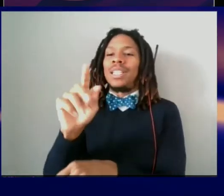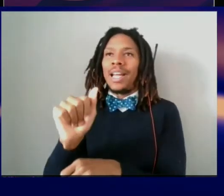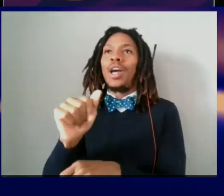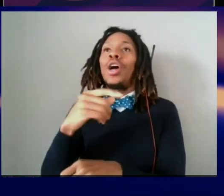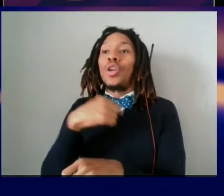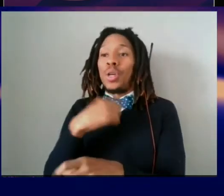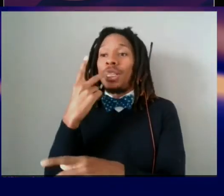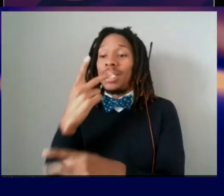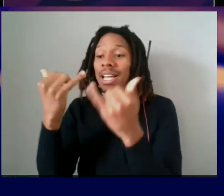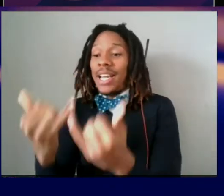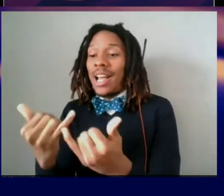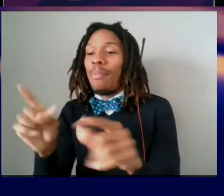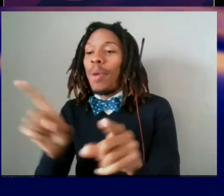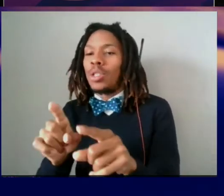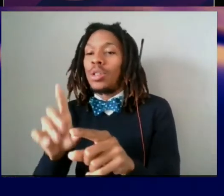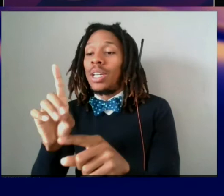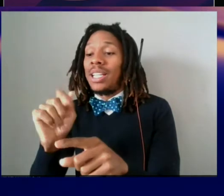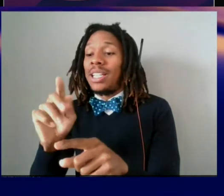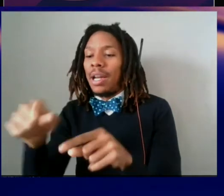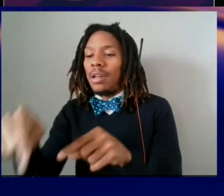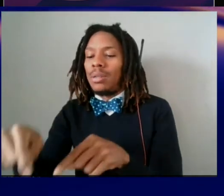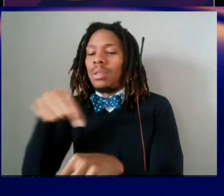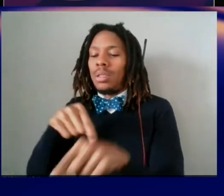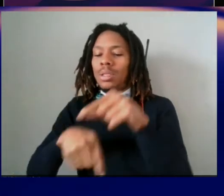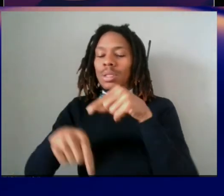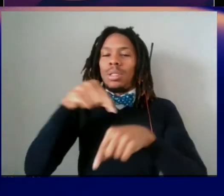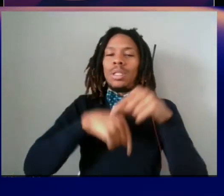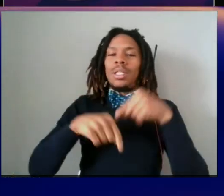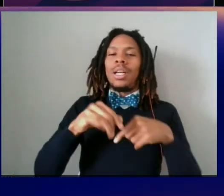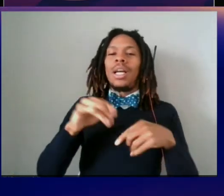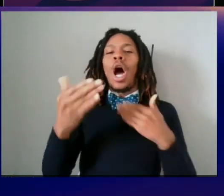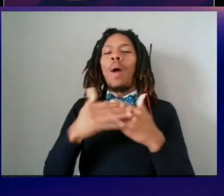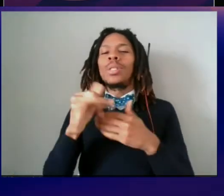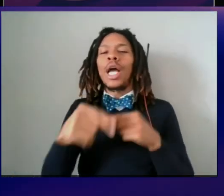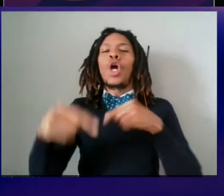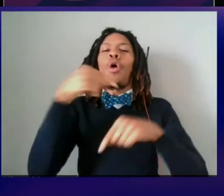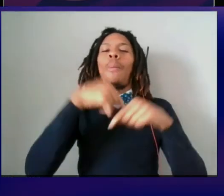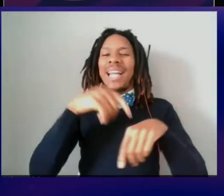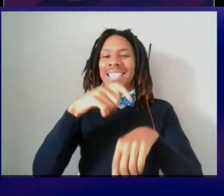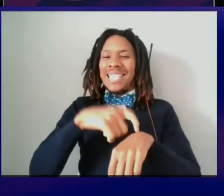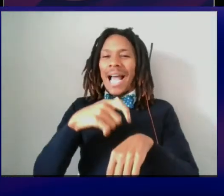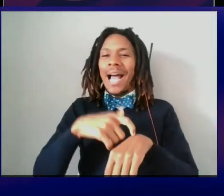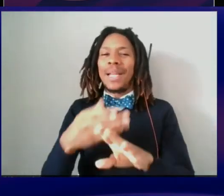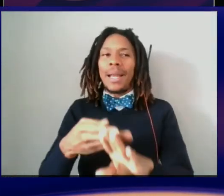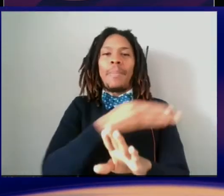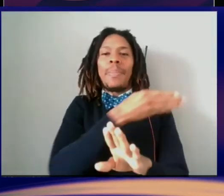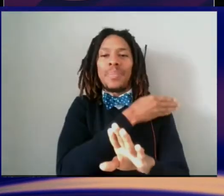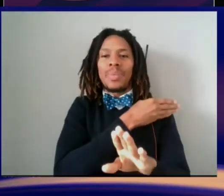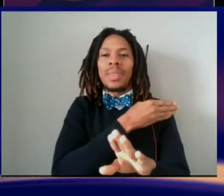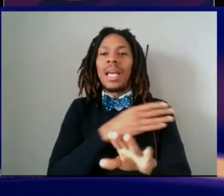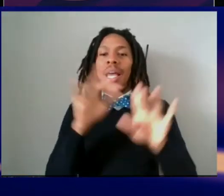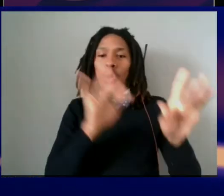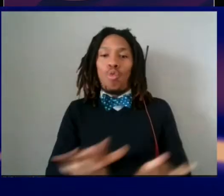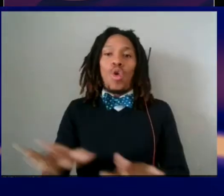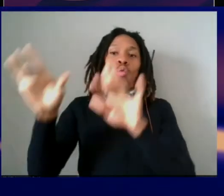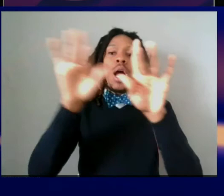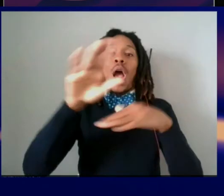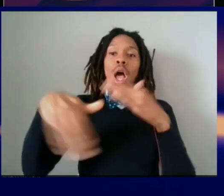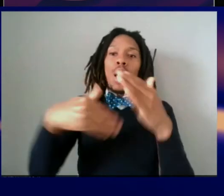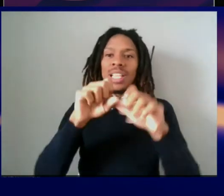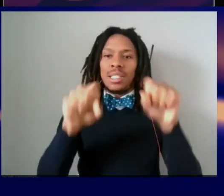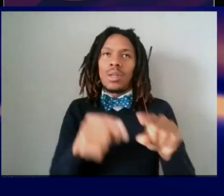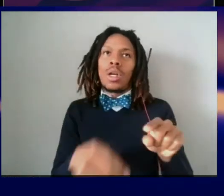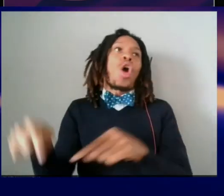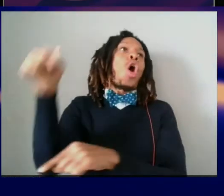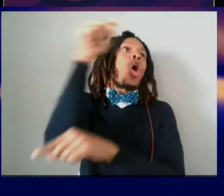data. on a common time scale, so it's kind of like going back in time. Awesome. And it rewinds the entire system. Okay. What else do we